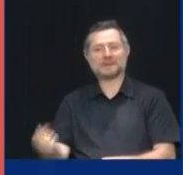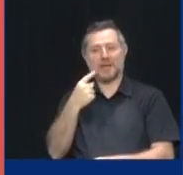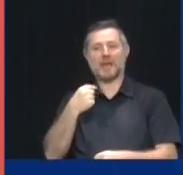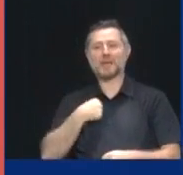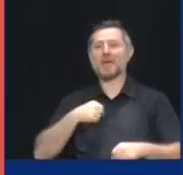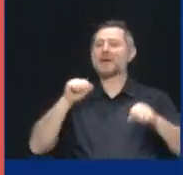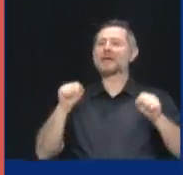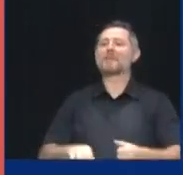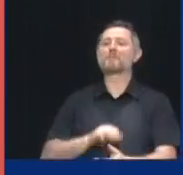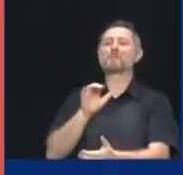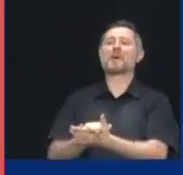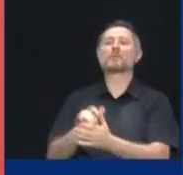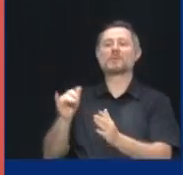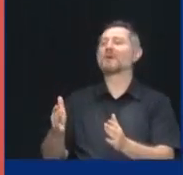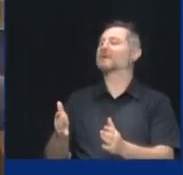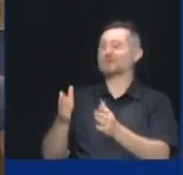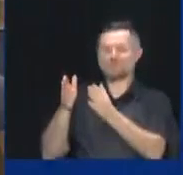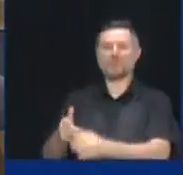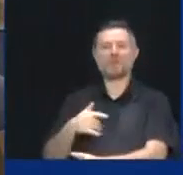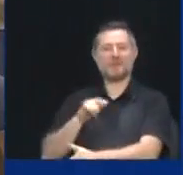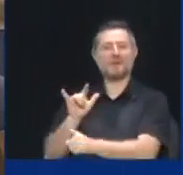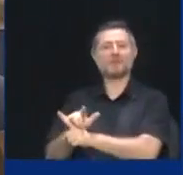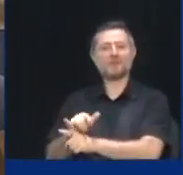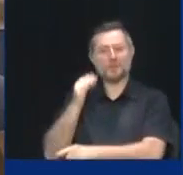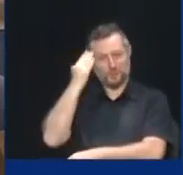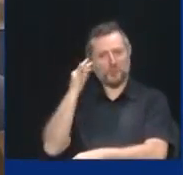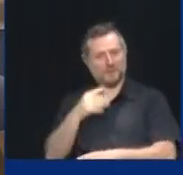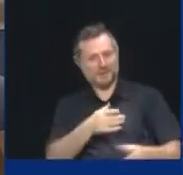who signed that law.